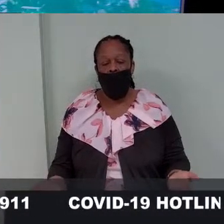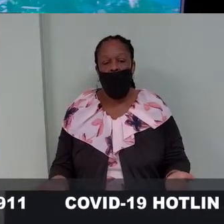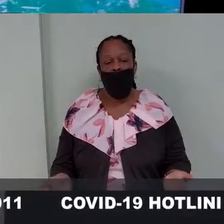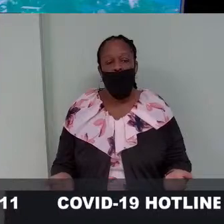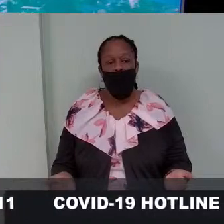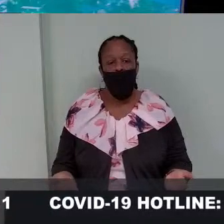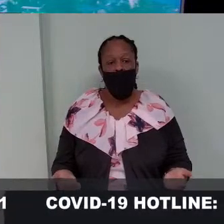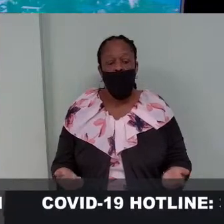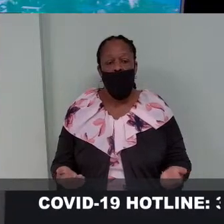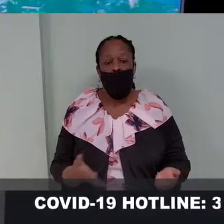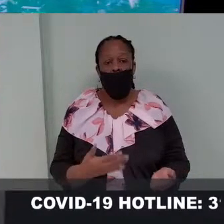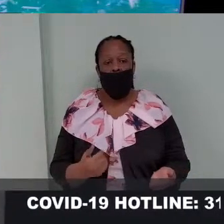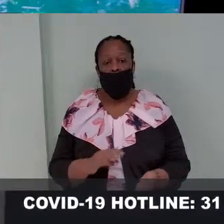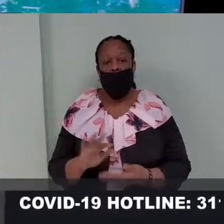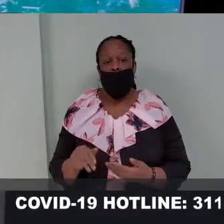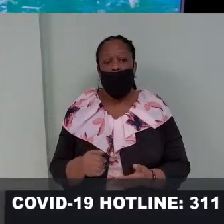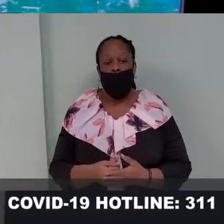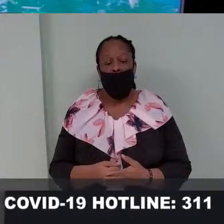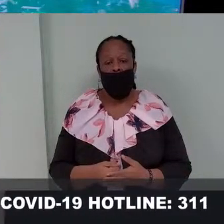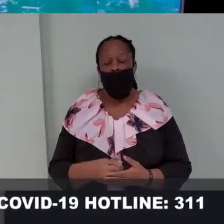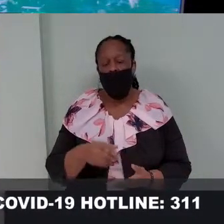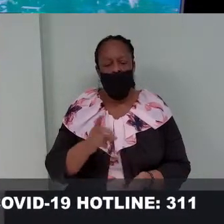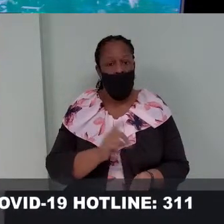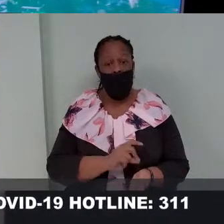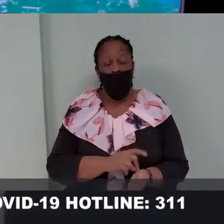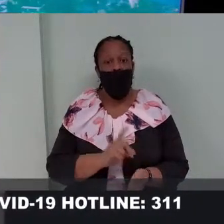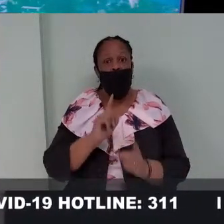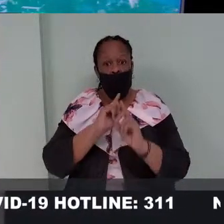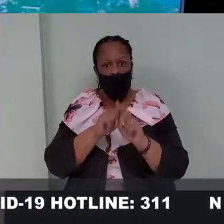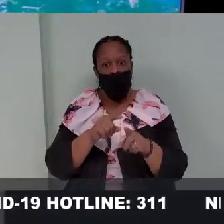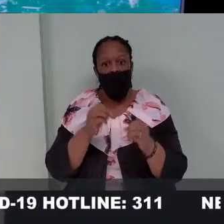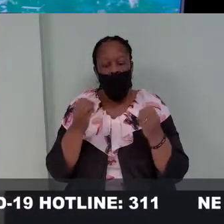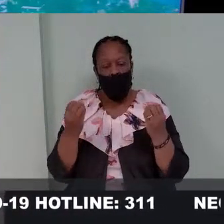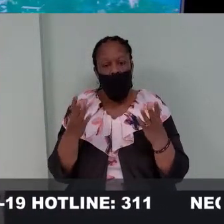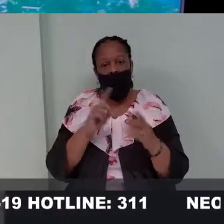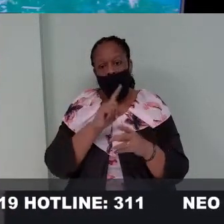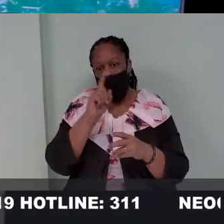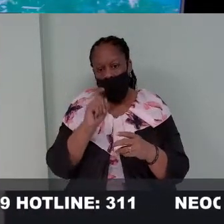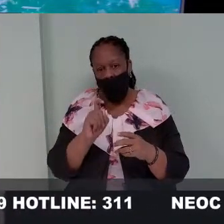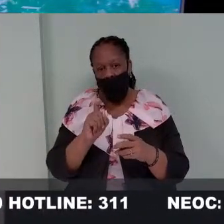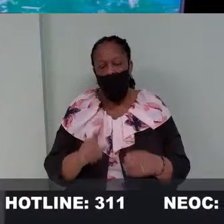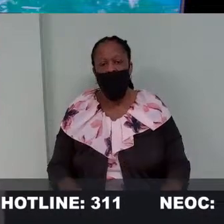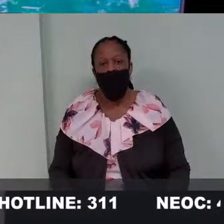particularly in answering many of the questions that you pose. I'm